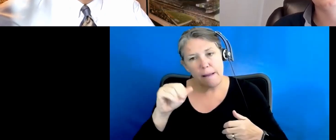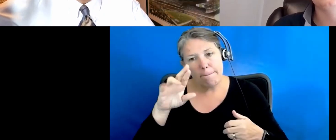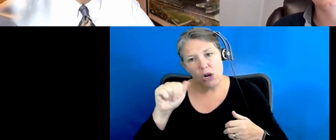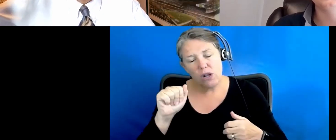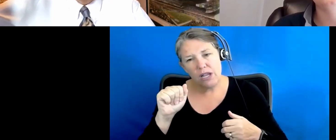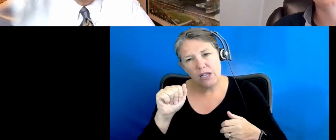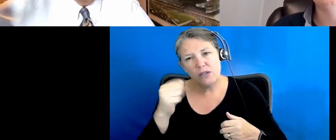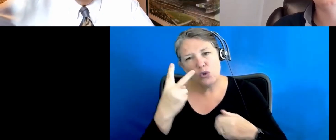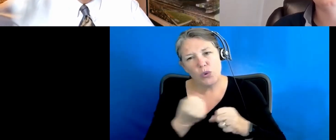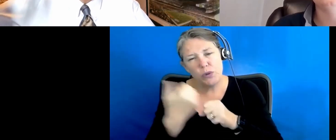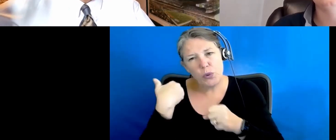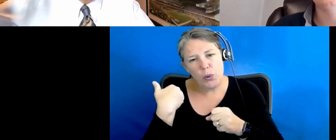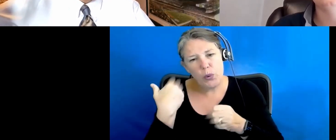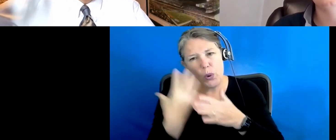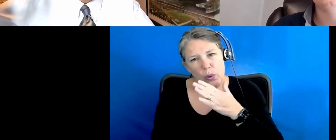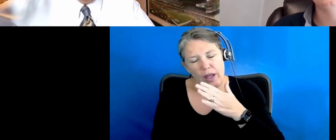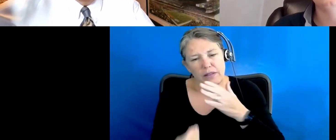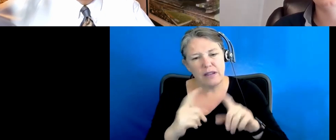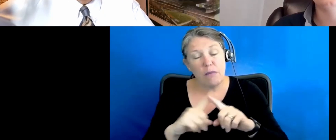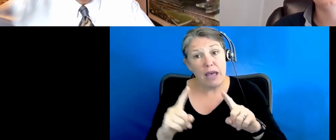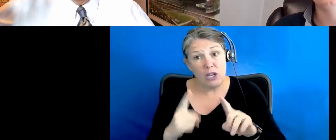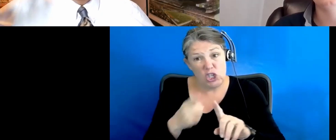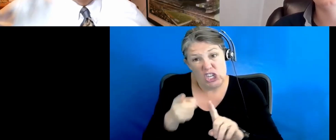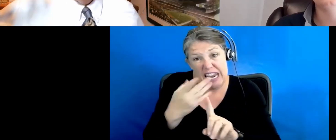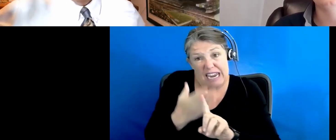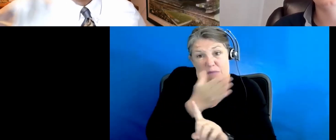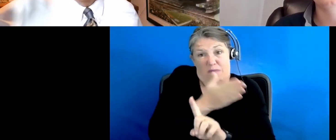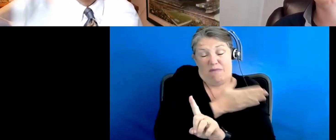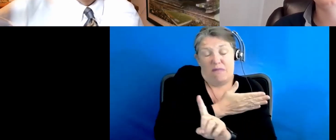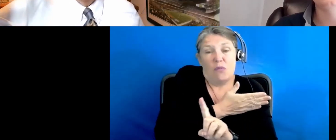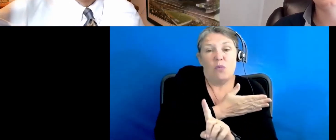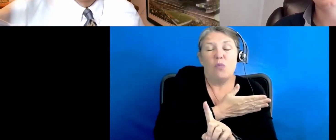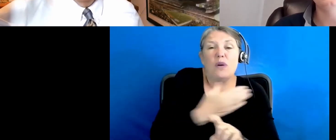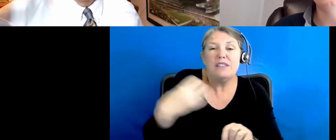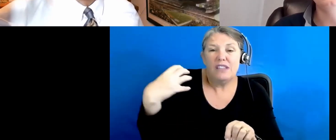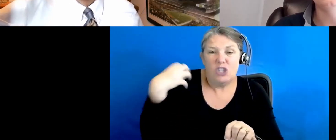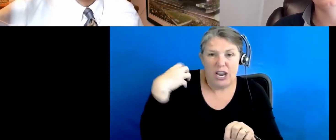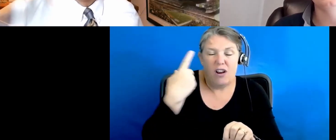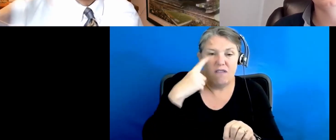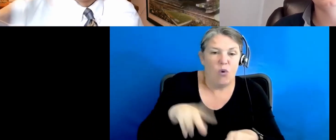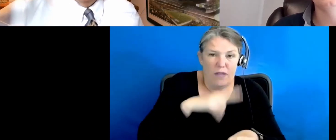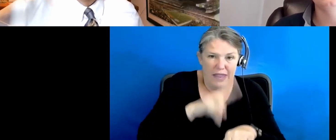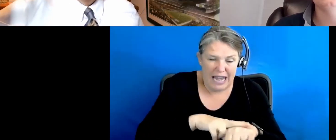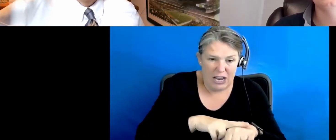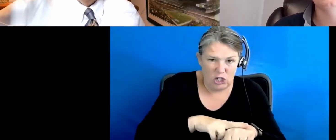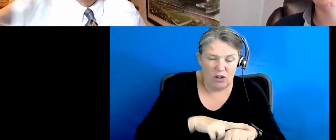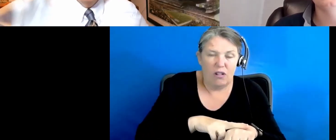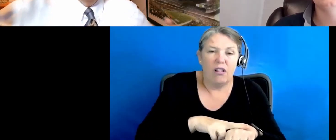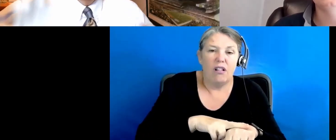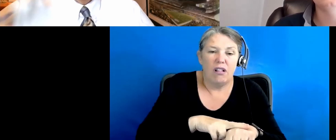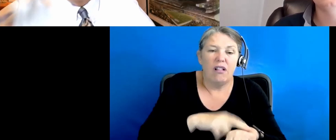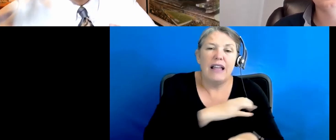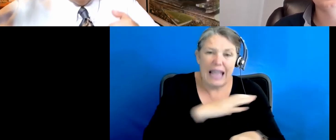ago, but Marka herself was previously the chair of the National Council on Disability under the Clinton